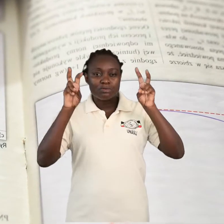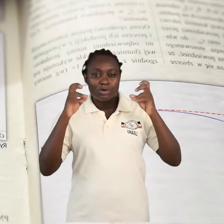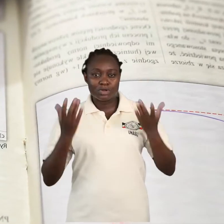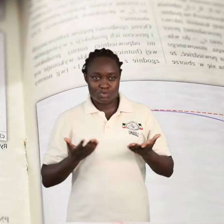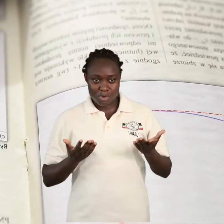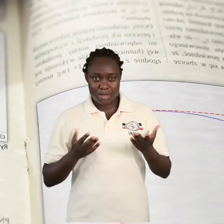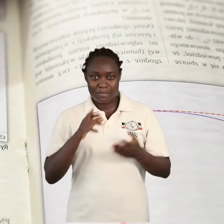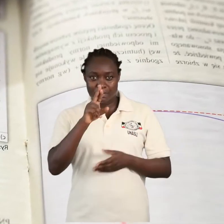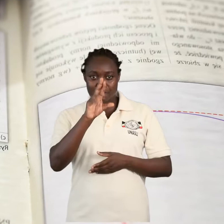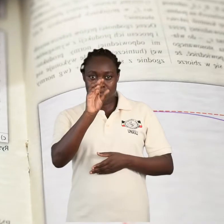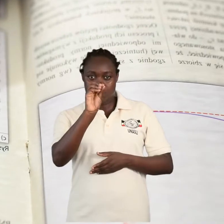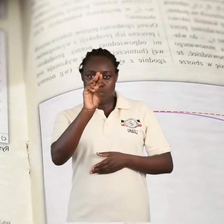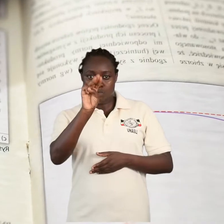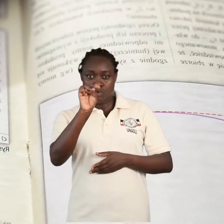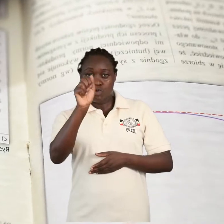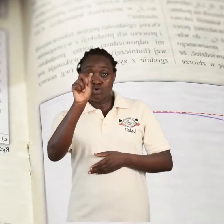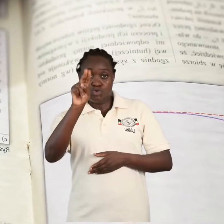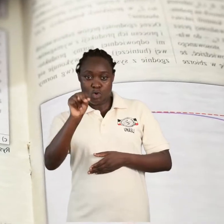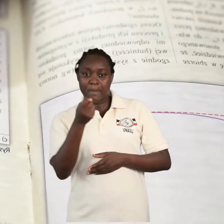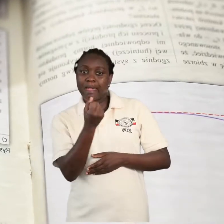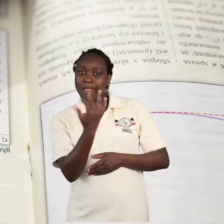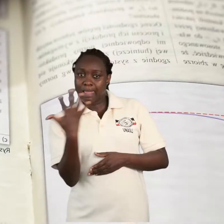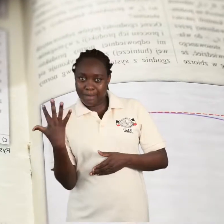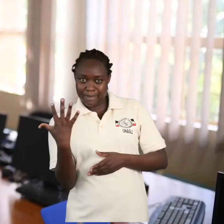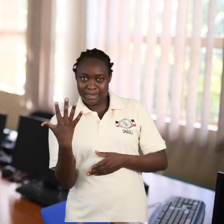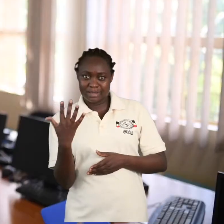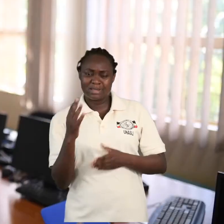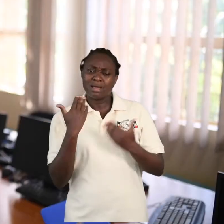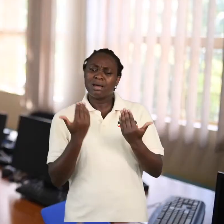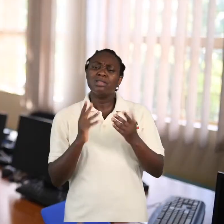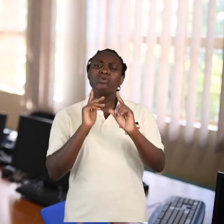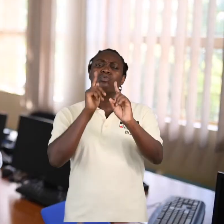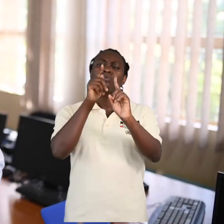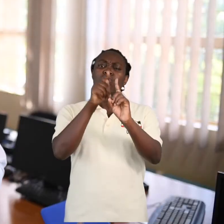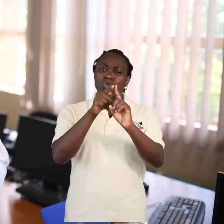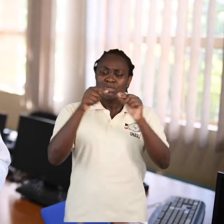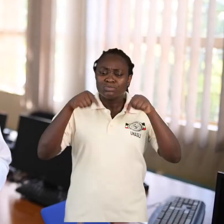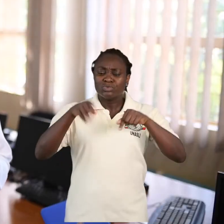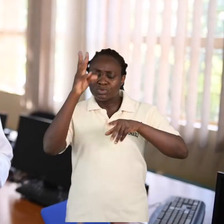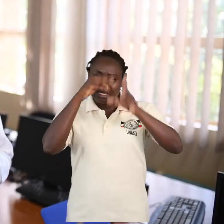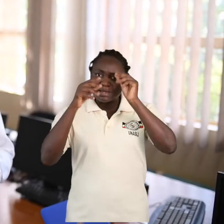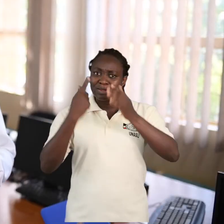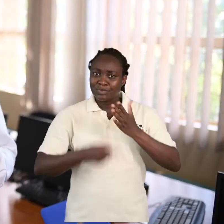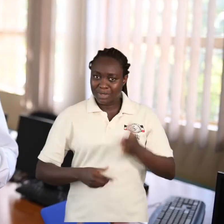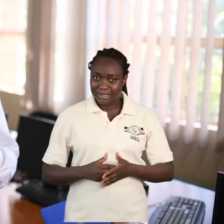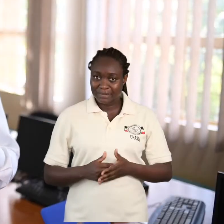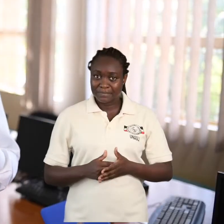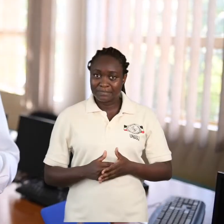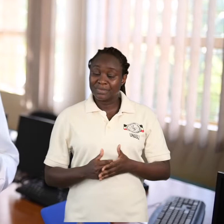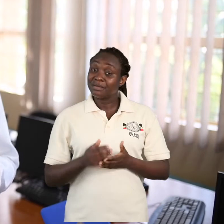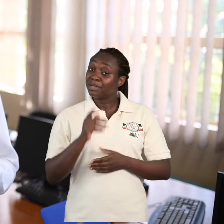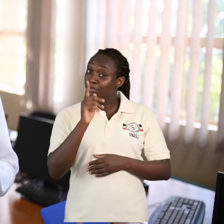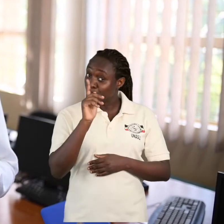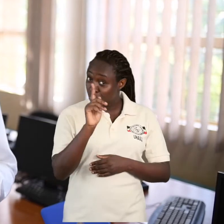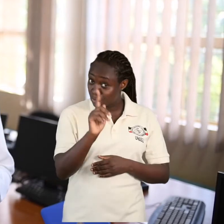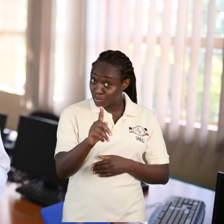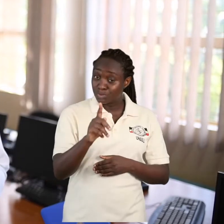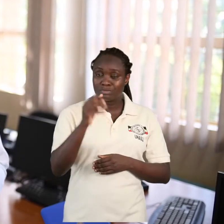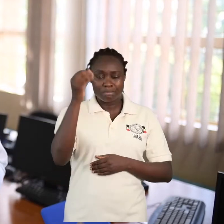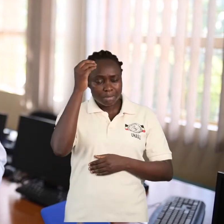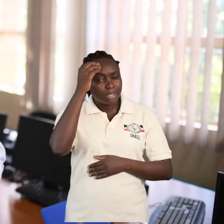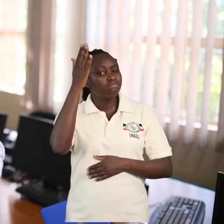numerals. And our objectives for this lesson, something that you must go away